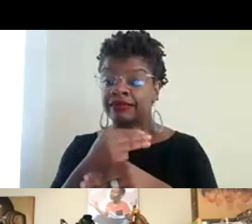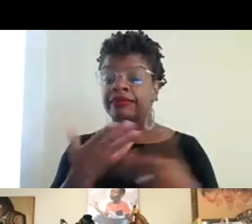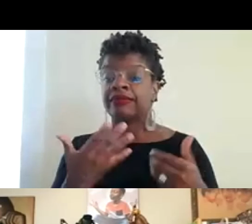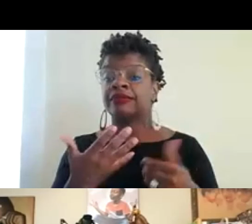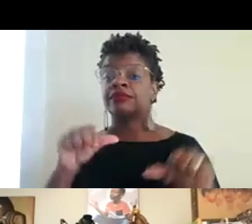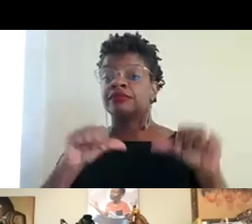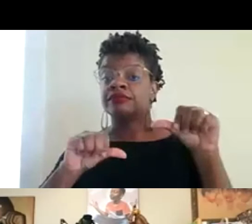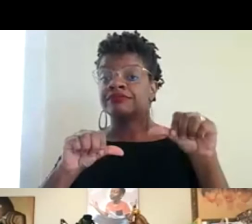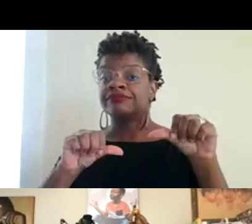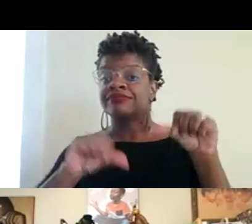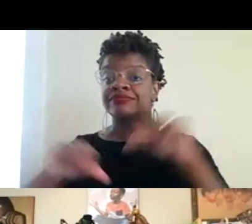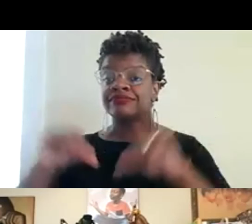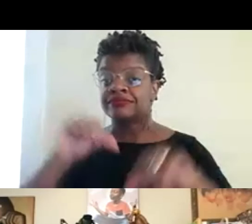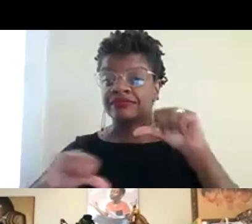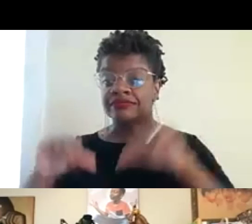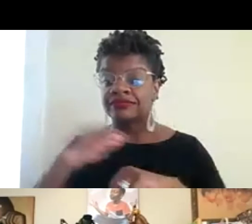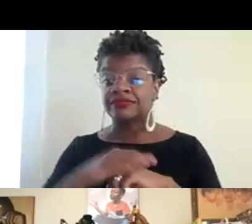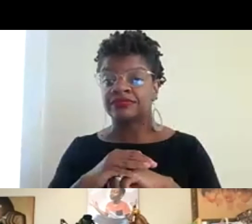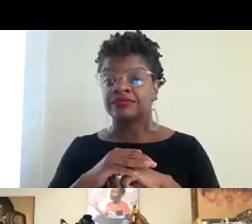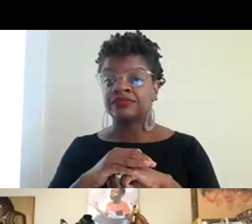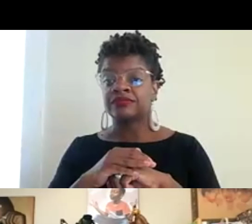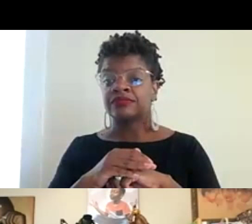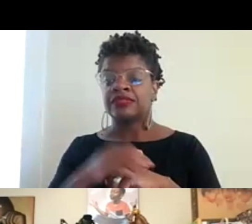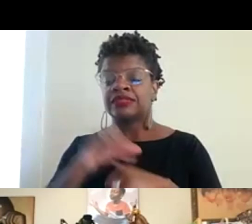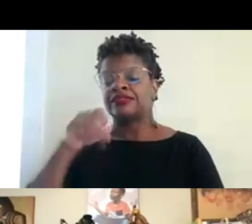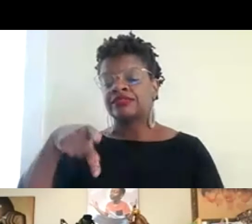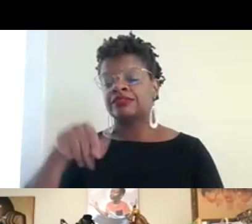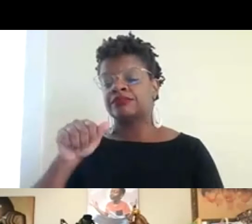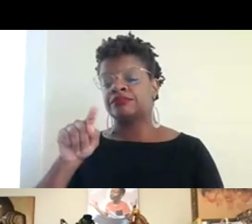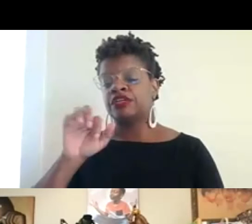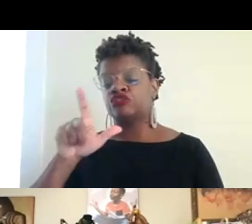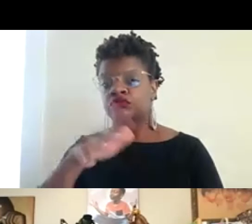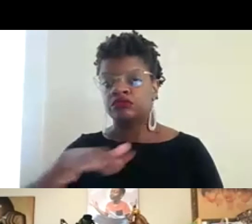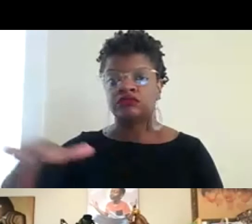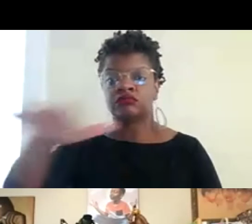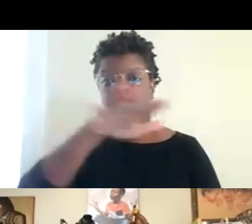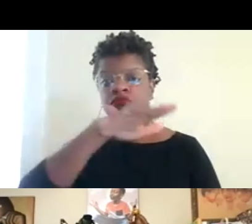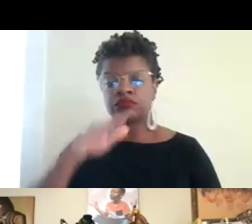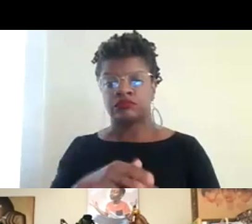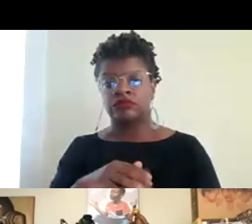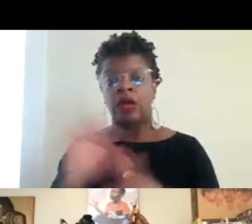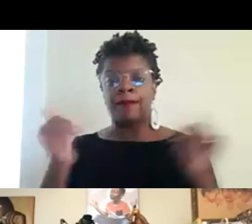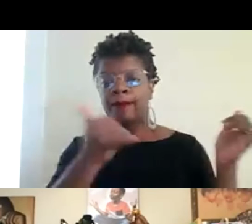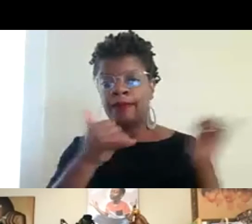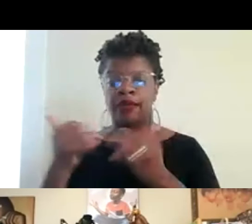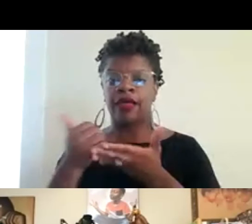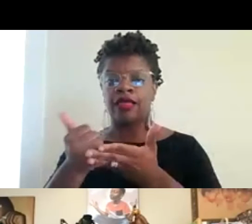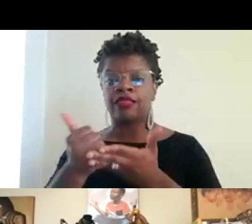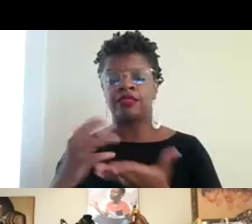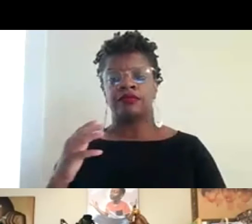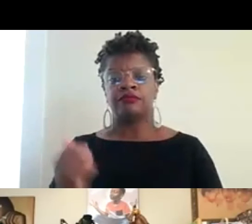mathematics? Where's the play in scientific thinking? And play in terms of having the benefits of